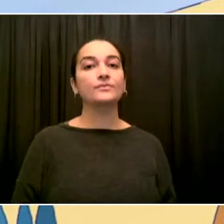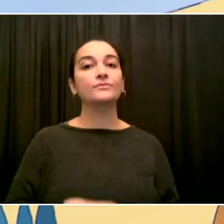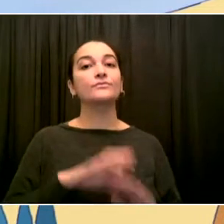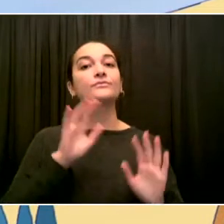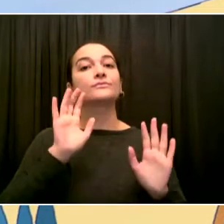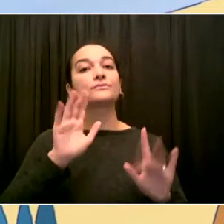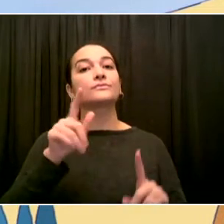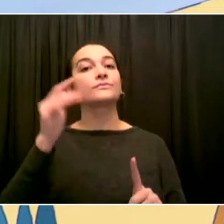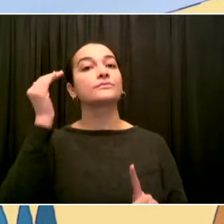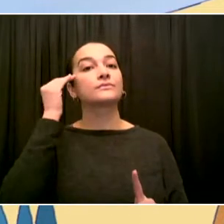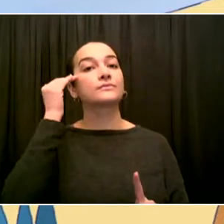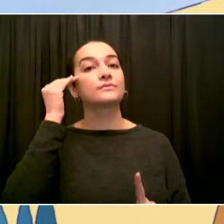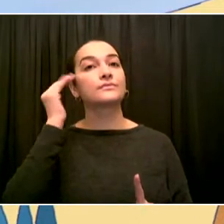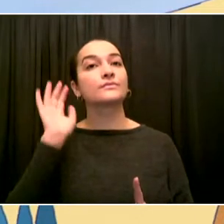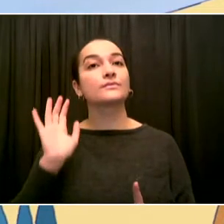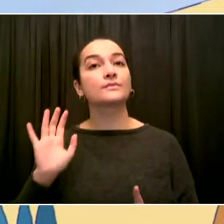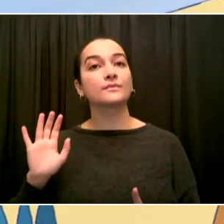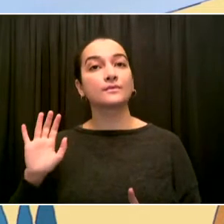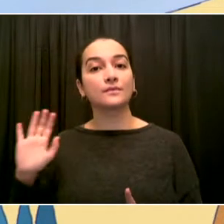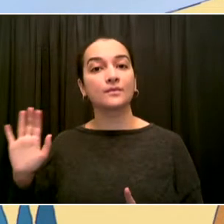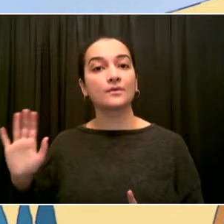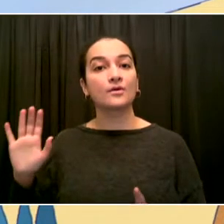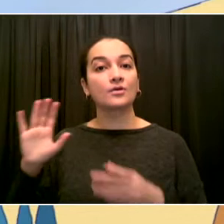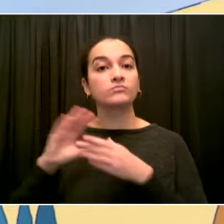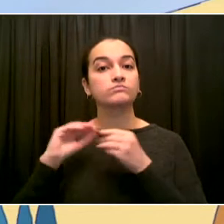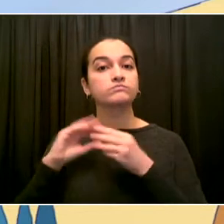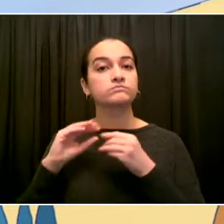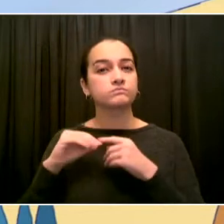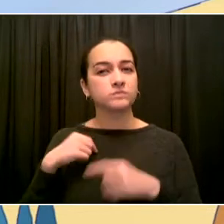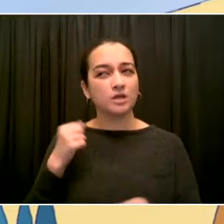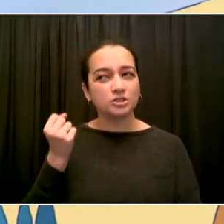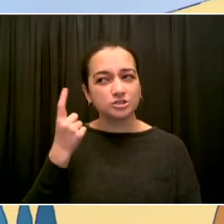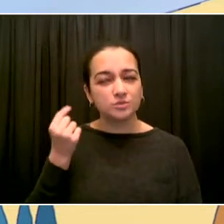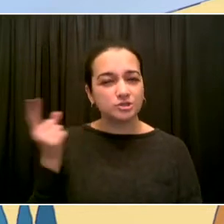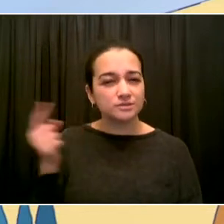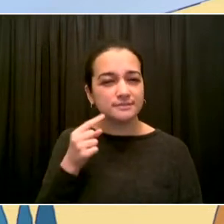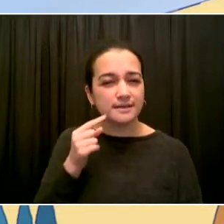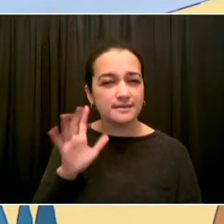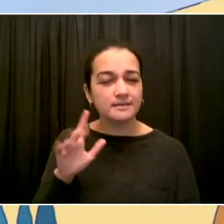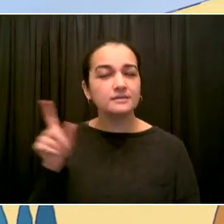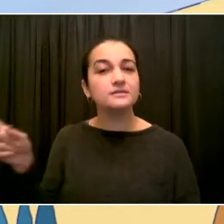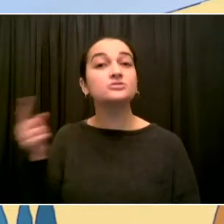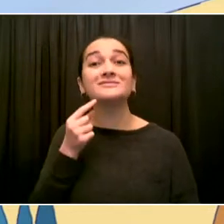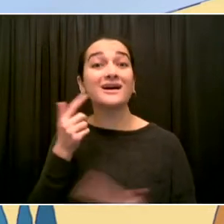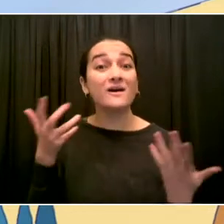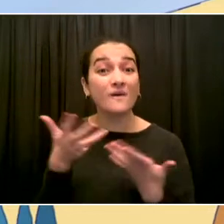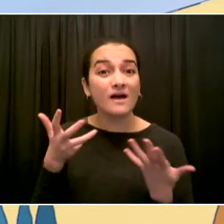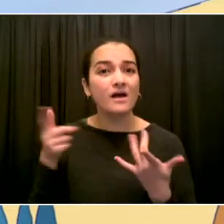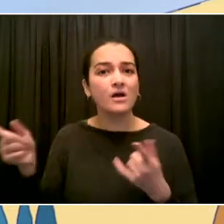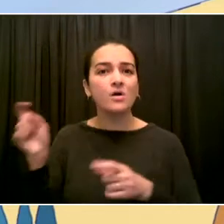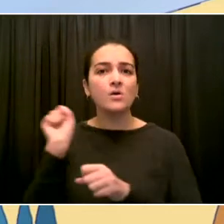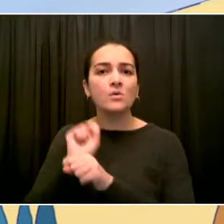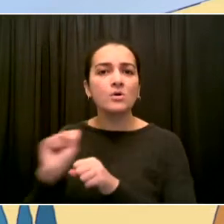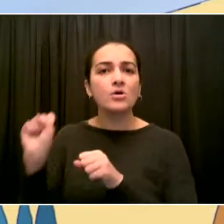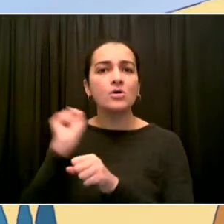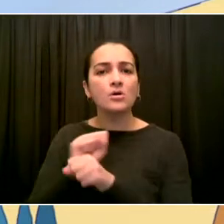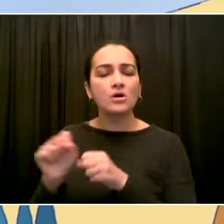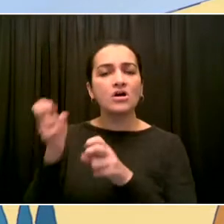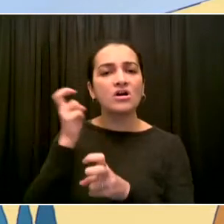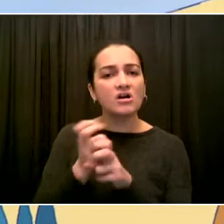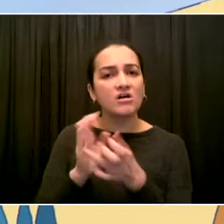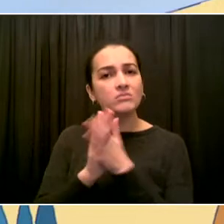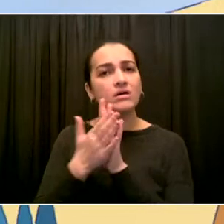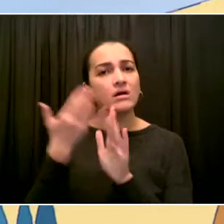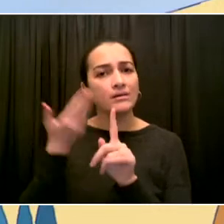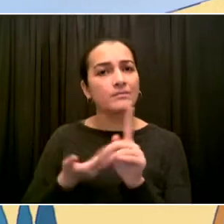Councilmember Vanessa Gibson and her colleagues working with this administration did something absolutely historic. It has been working and it has become a model for the nation.